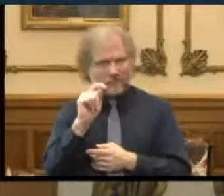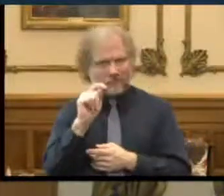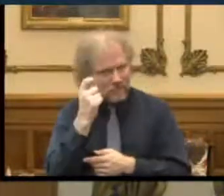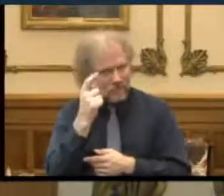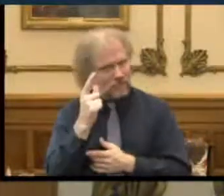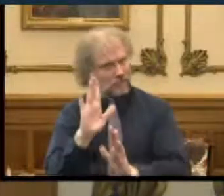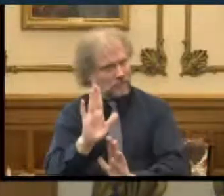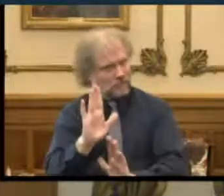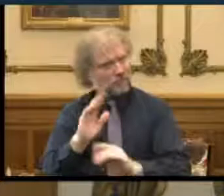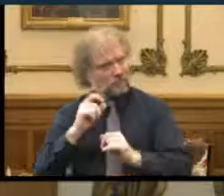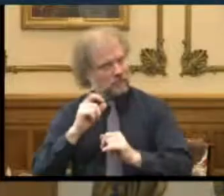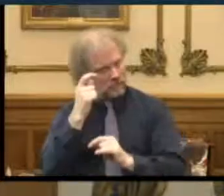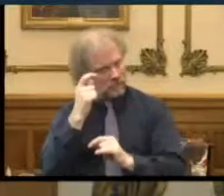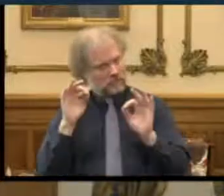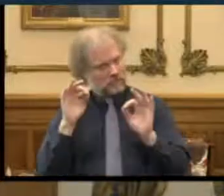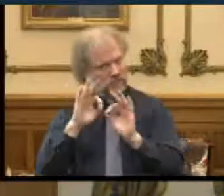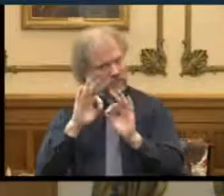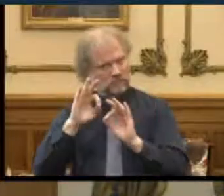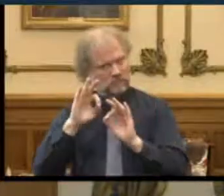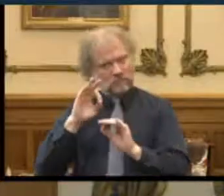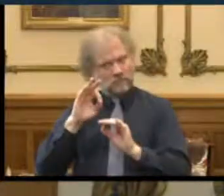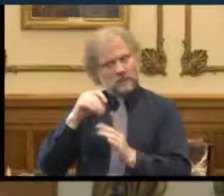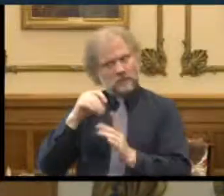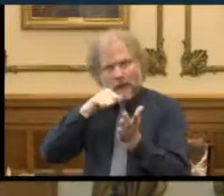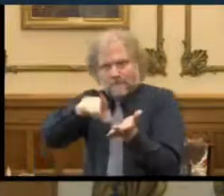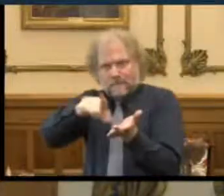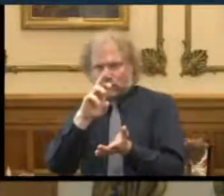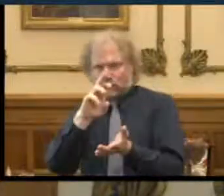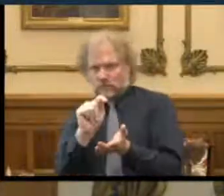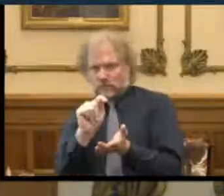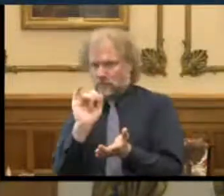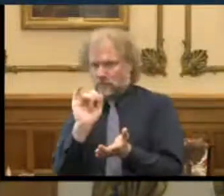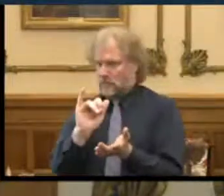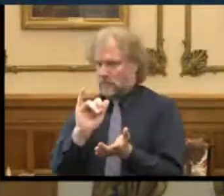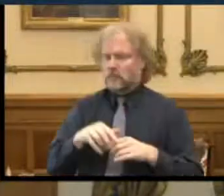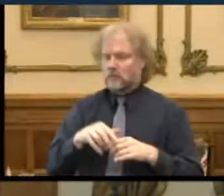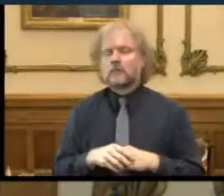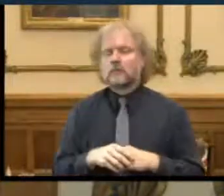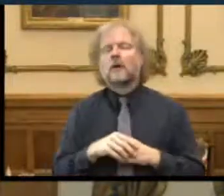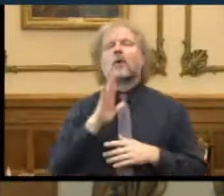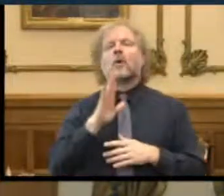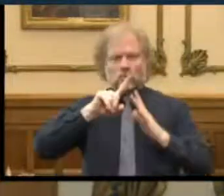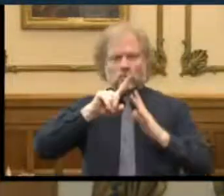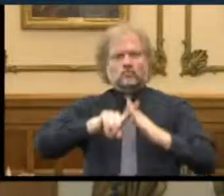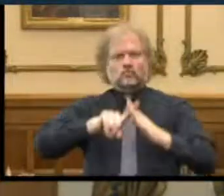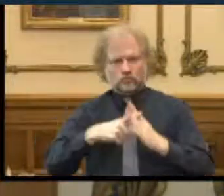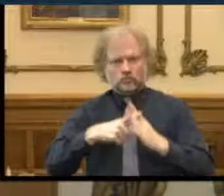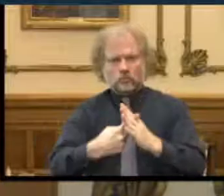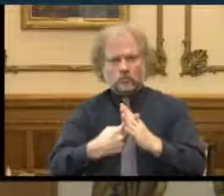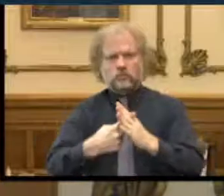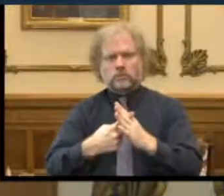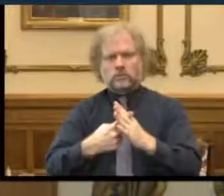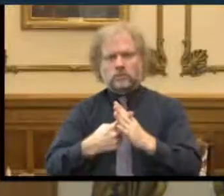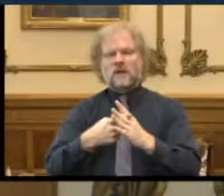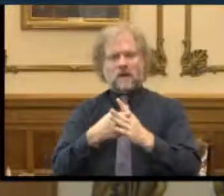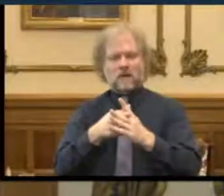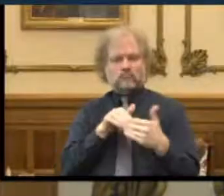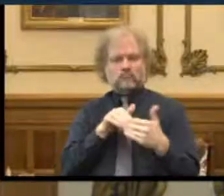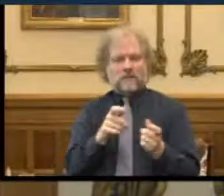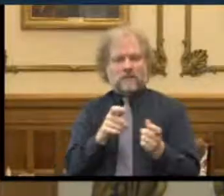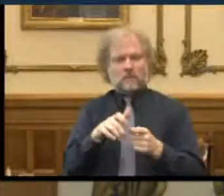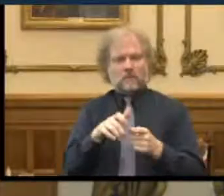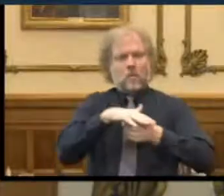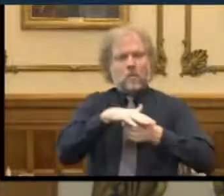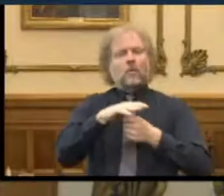remember. And it will be implemented and handled at the